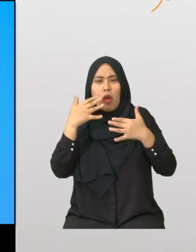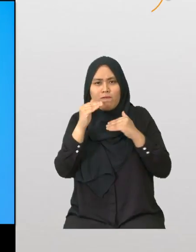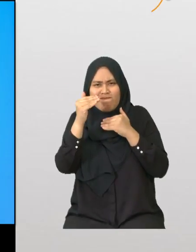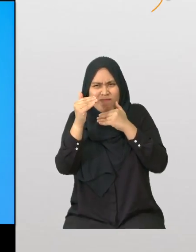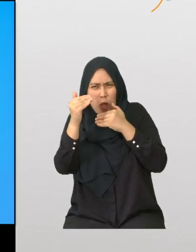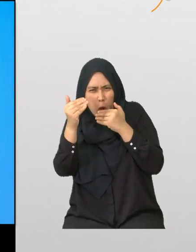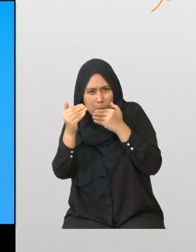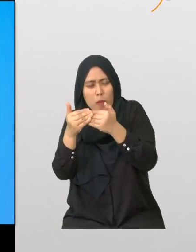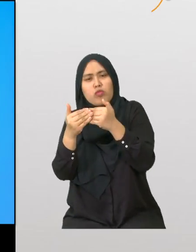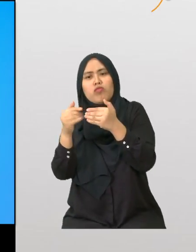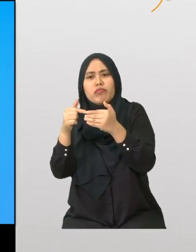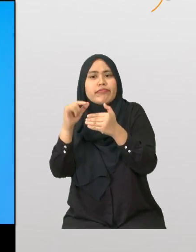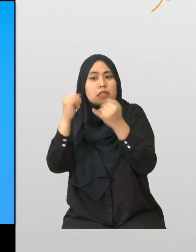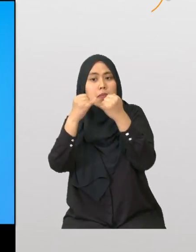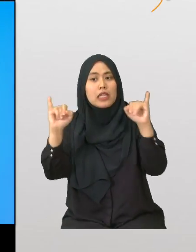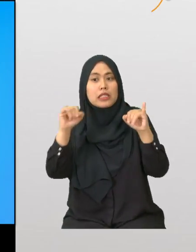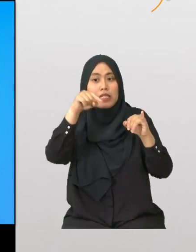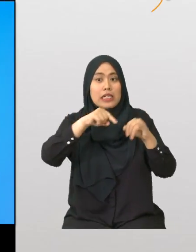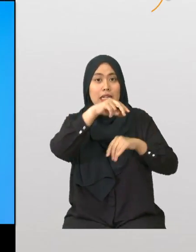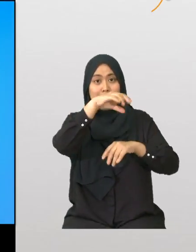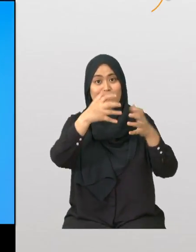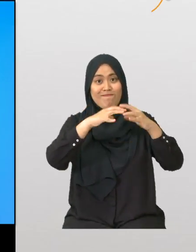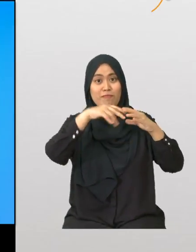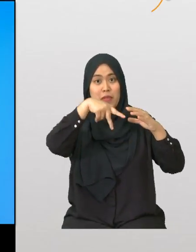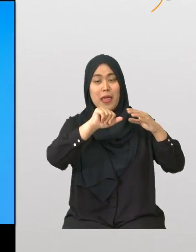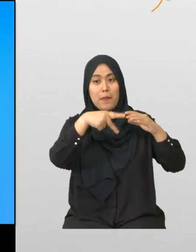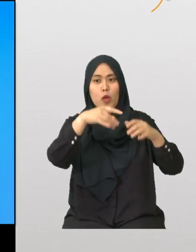PAP won the general election that year and formed the government for the first time.